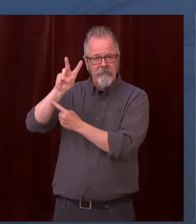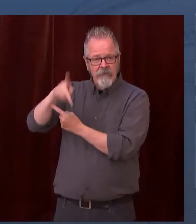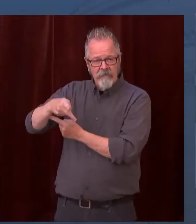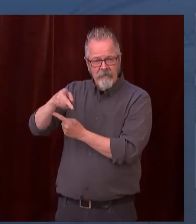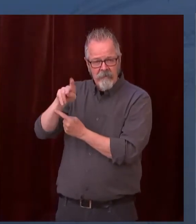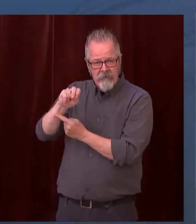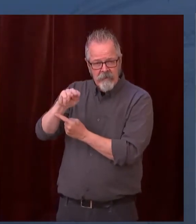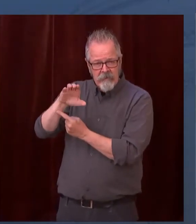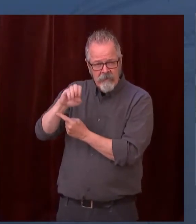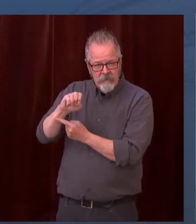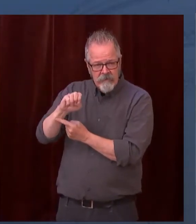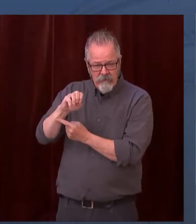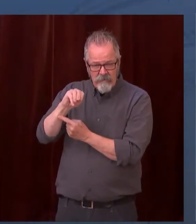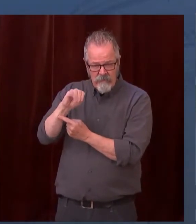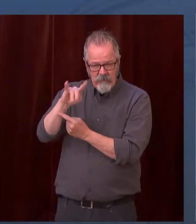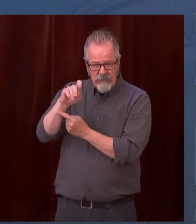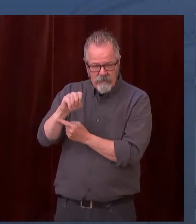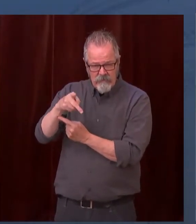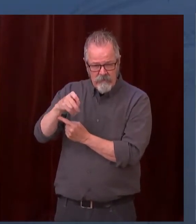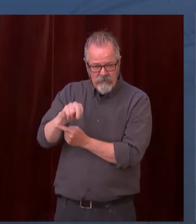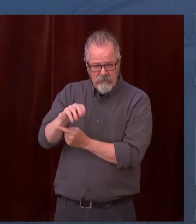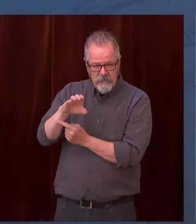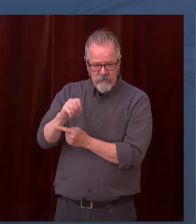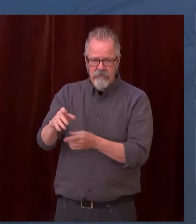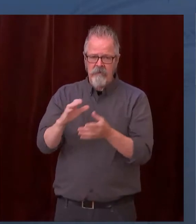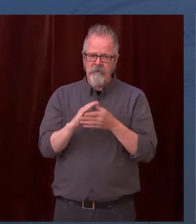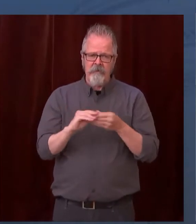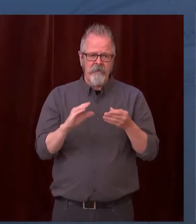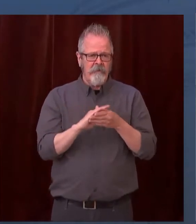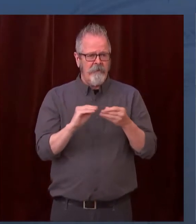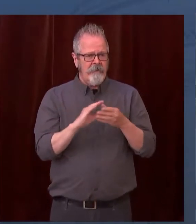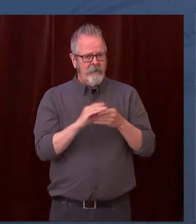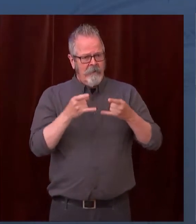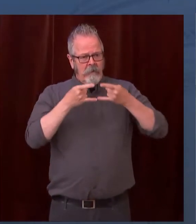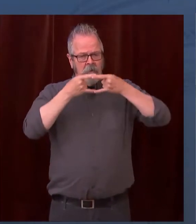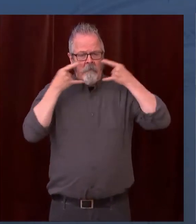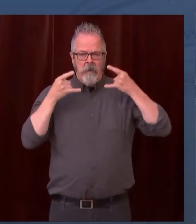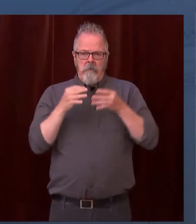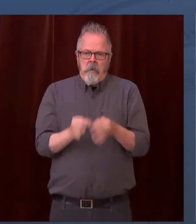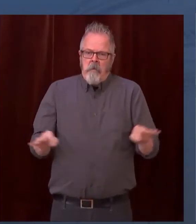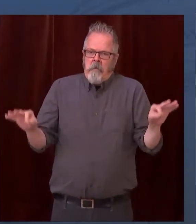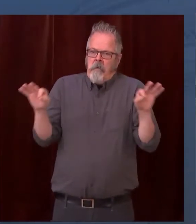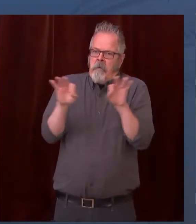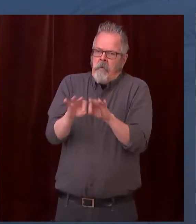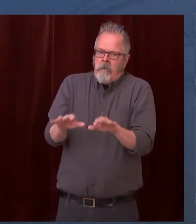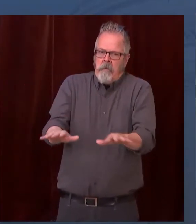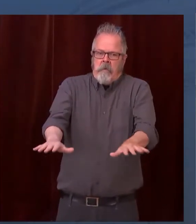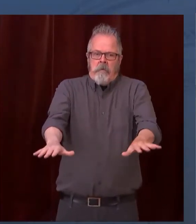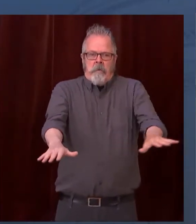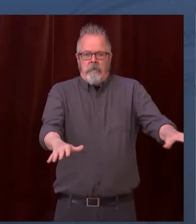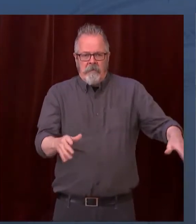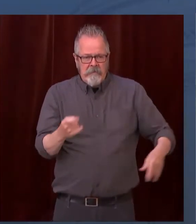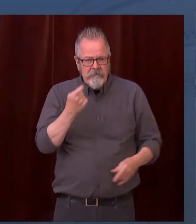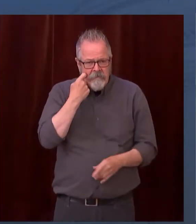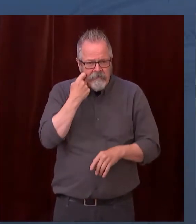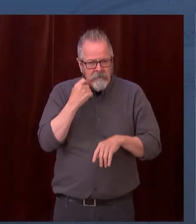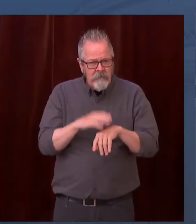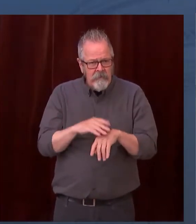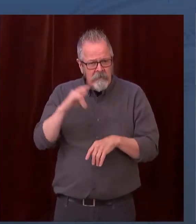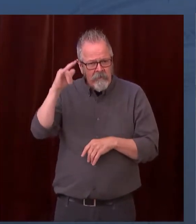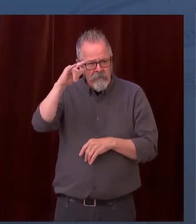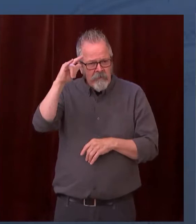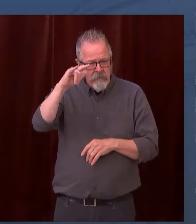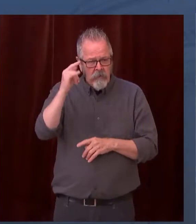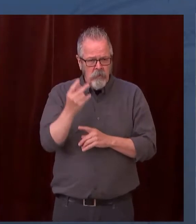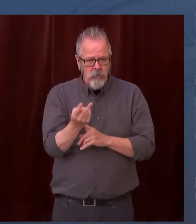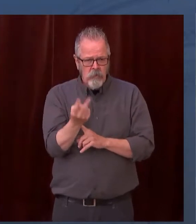was joyful to see him coming off Air Force Two with a mask on the other day. And by the way, he's helped our state in a